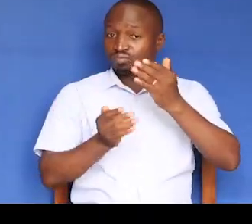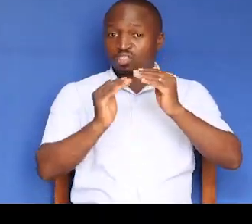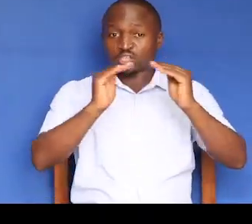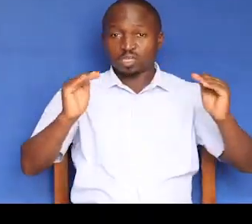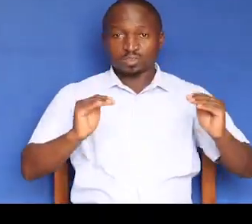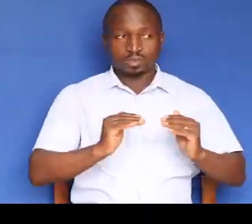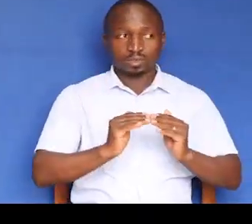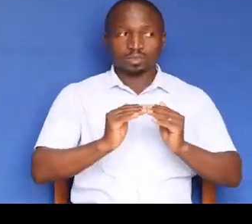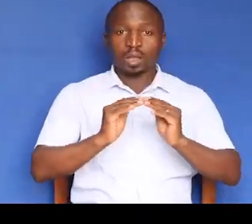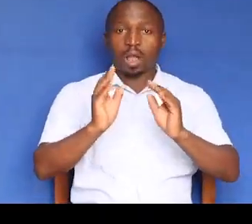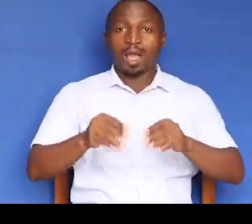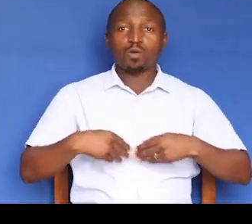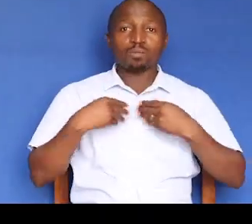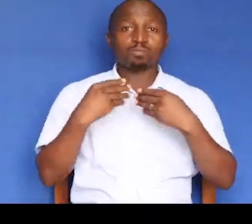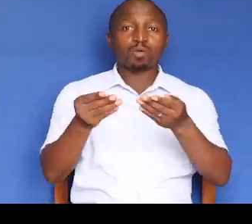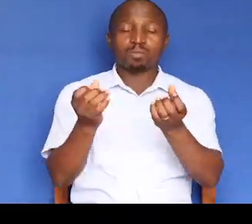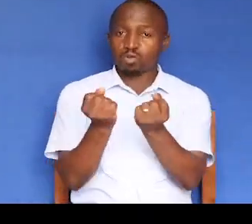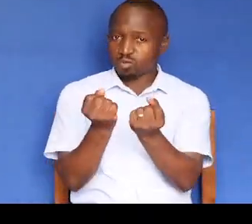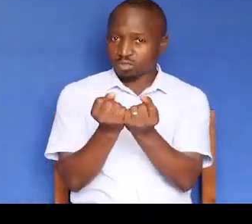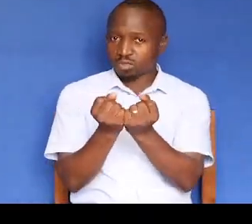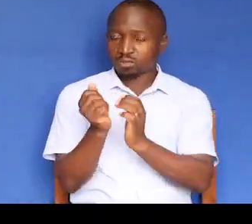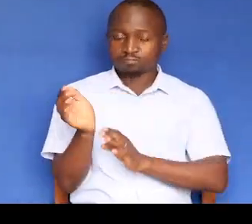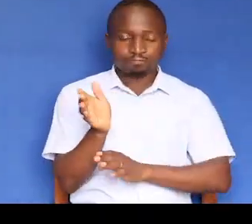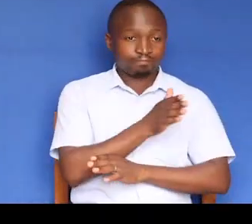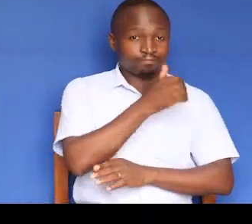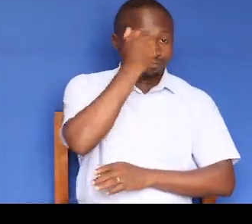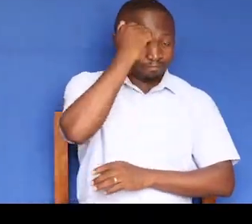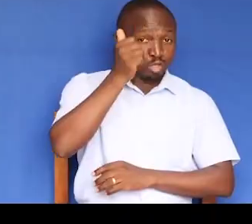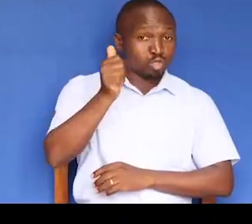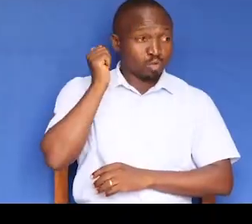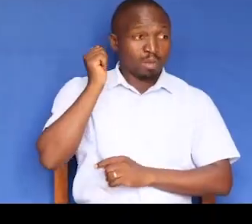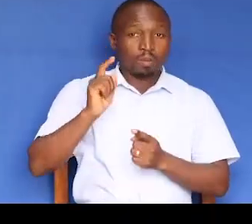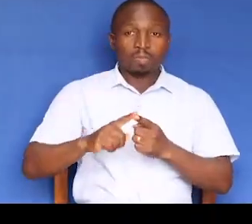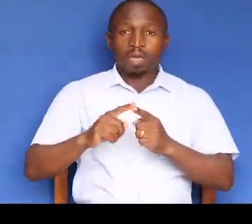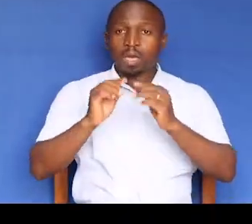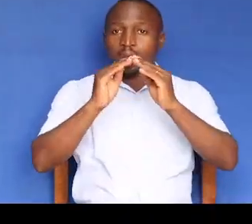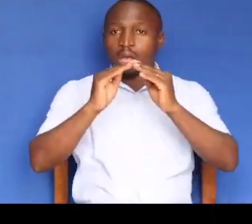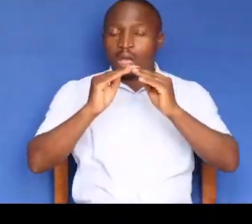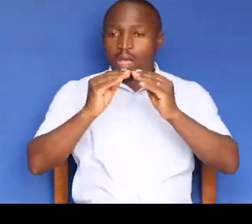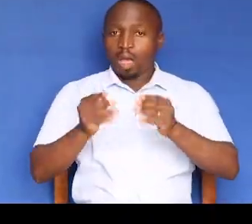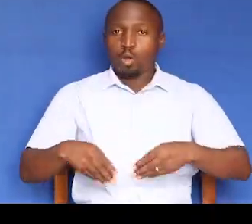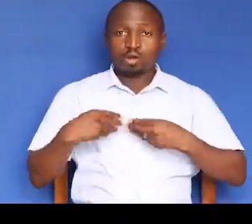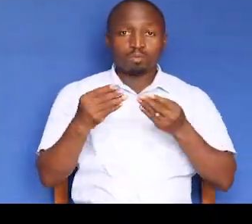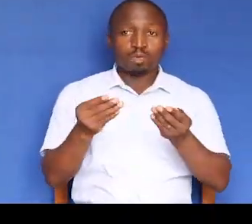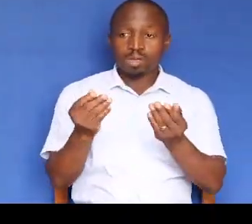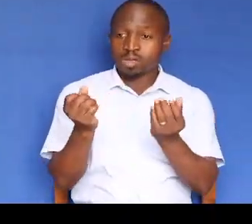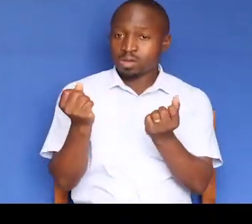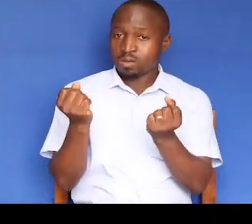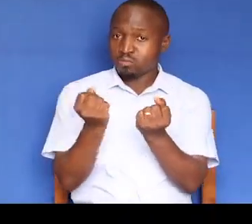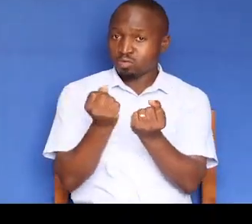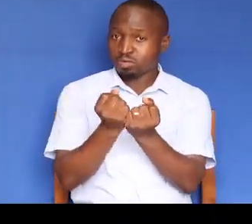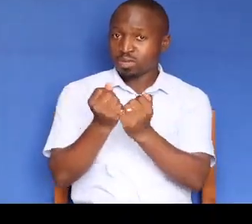sold, output produced. But under marginal revenue is output produced and sold, because you can't get revenue without